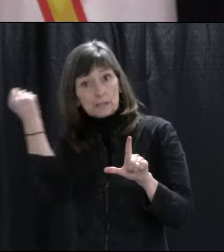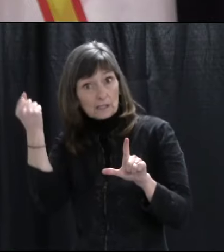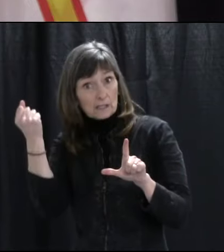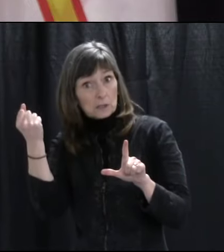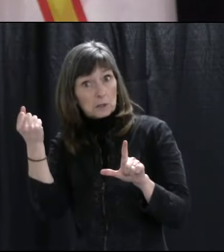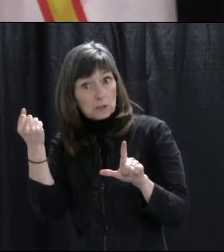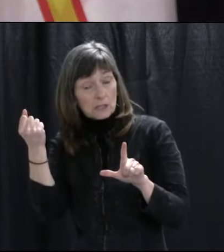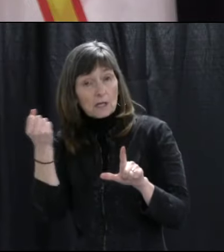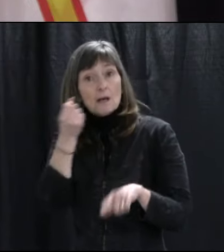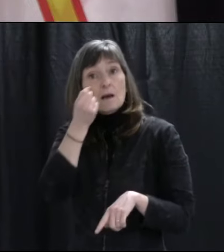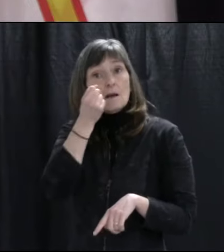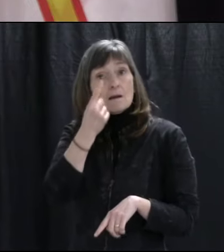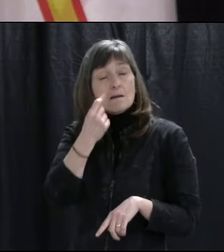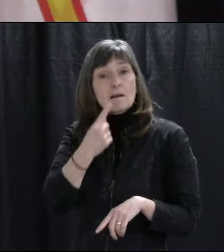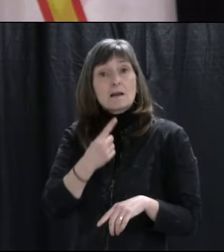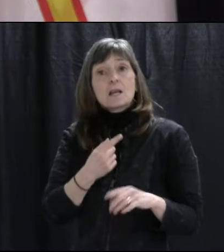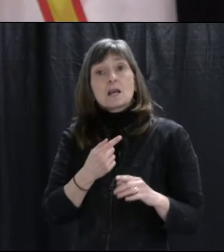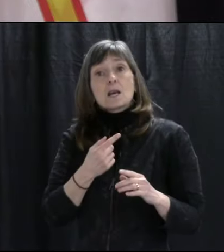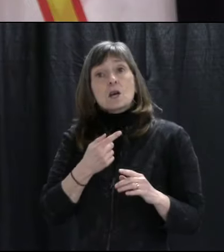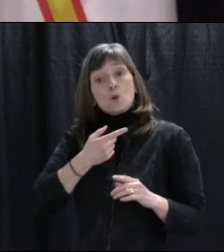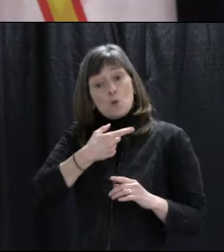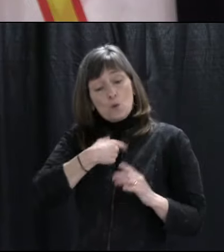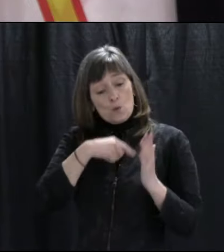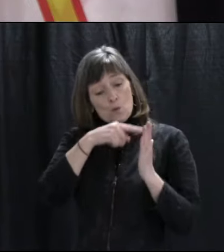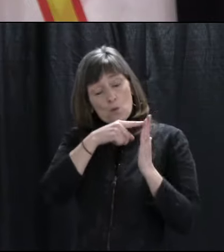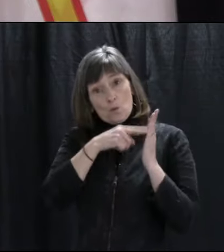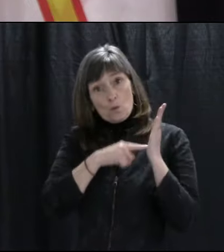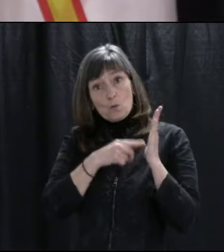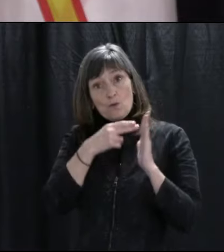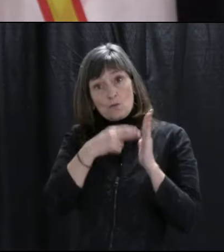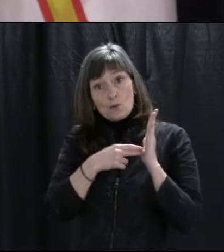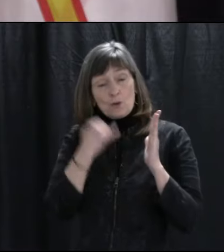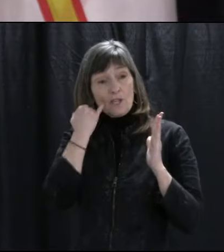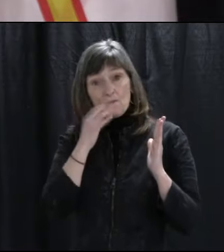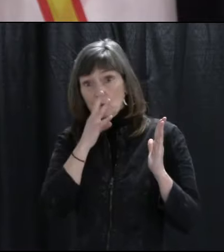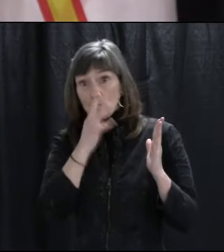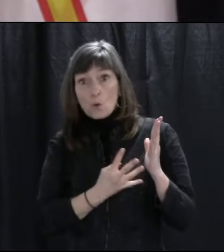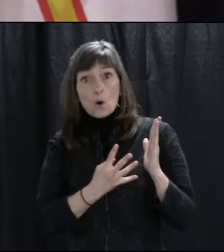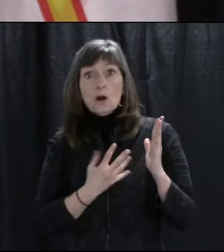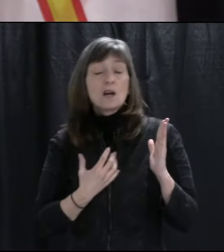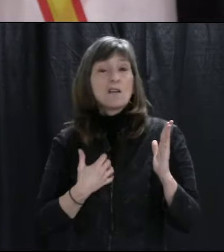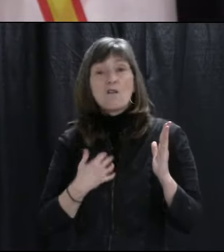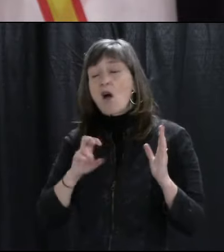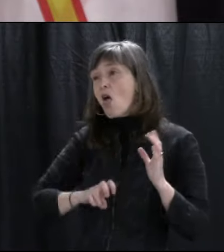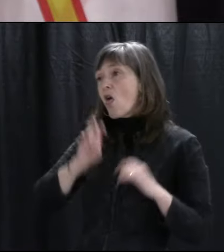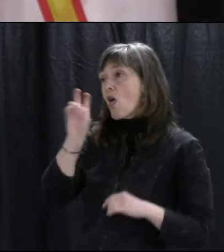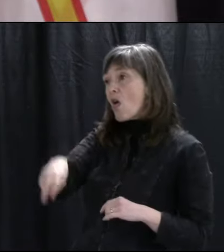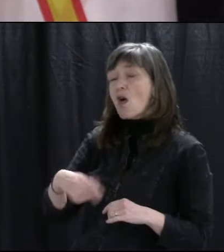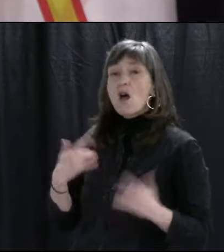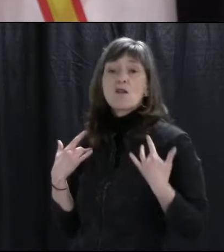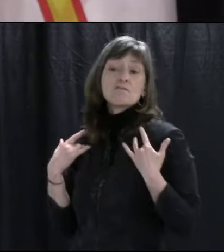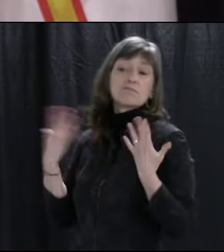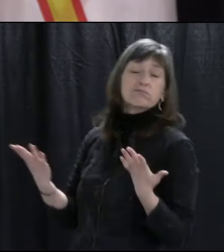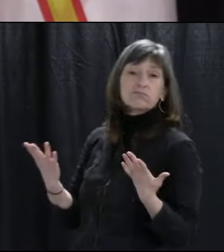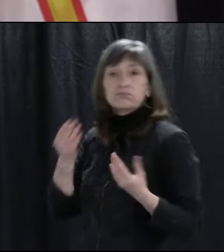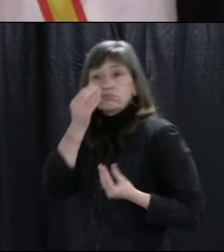that not standing by the guidelines that we put in place, these are reckless practices, these are reckless behavior.